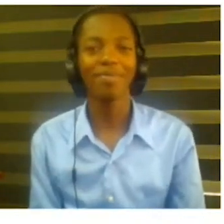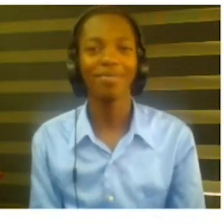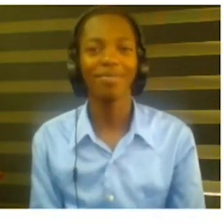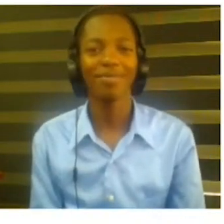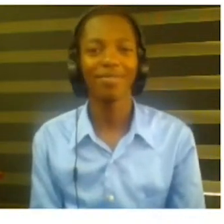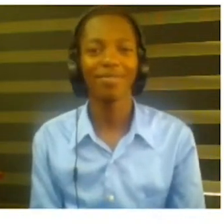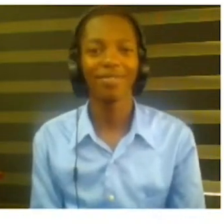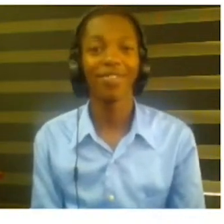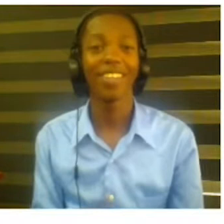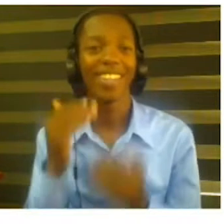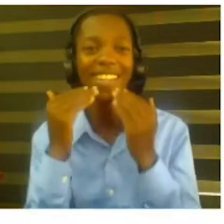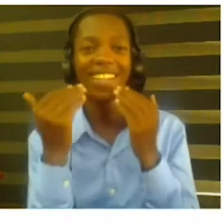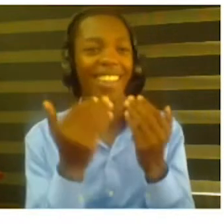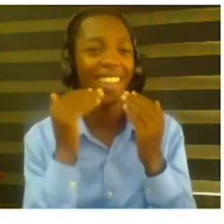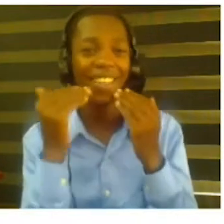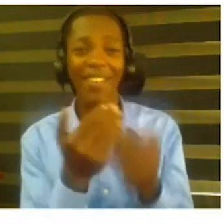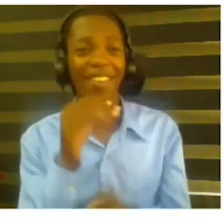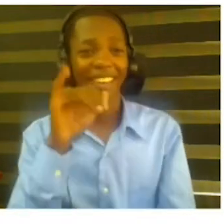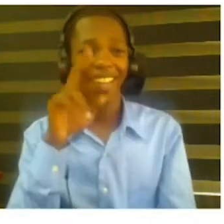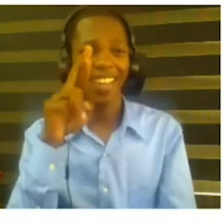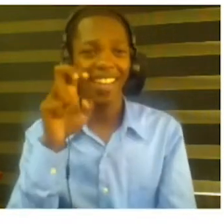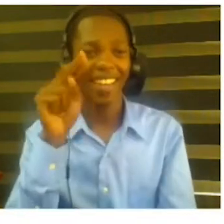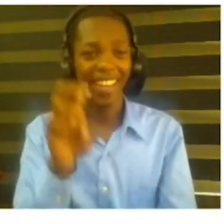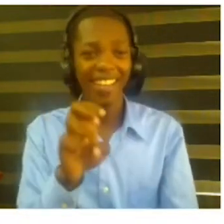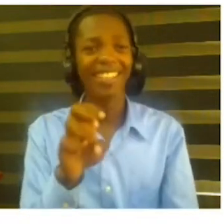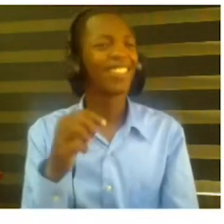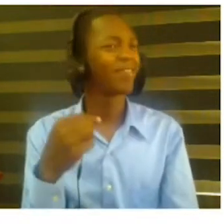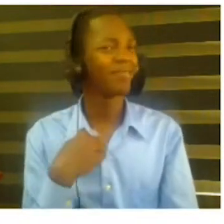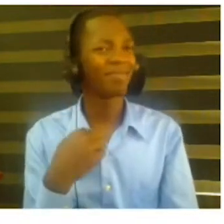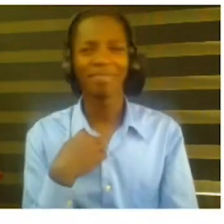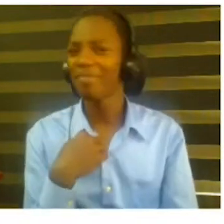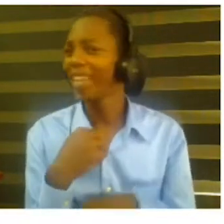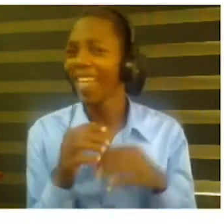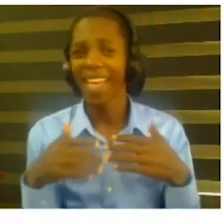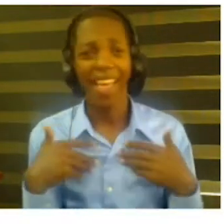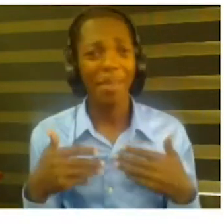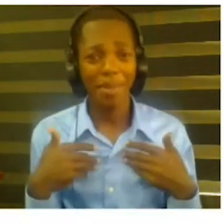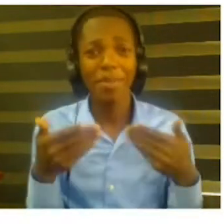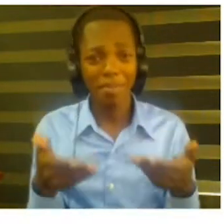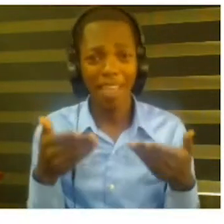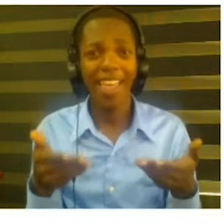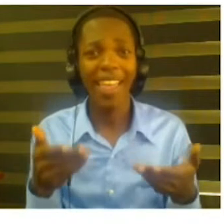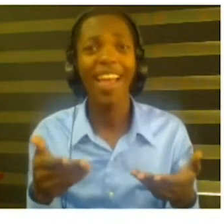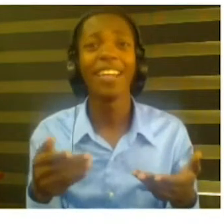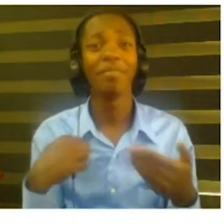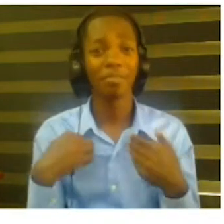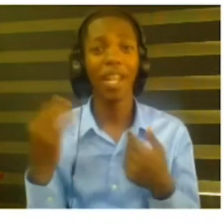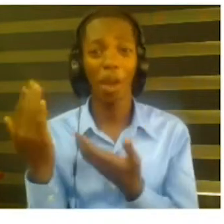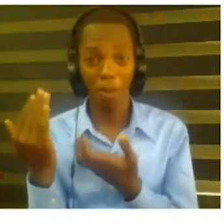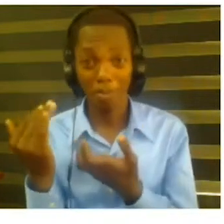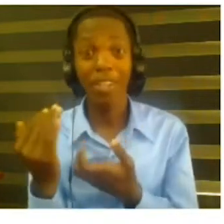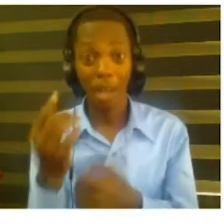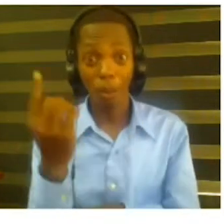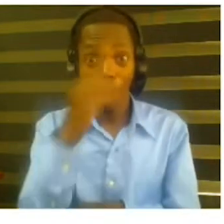Thank you, Irene. I'm thrilled to be here virtually, and hopefully one day I'll be able to visit Kenya